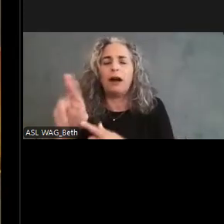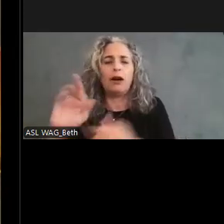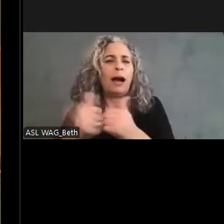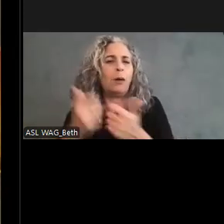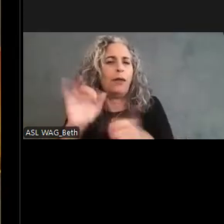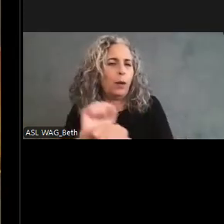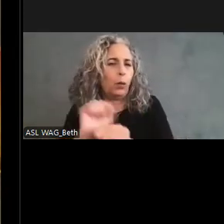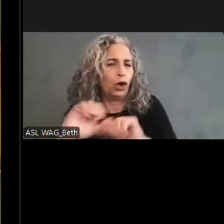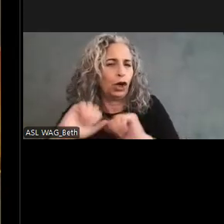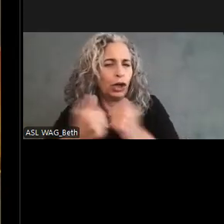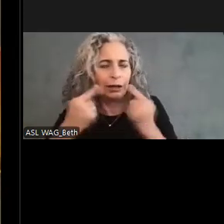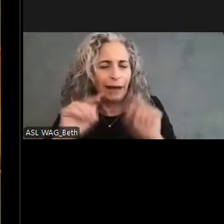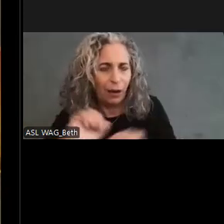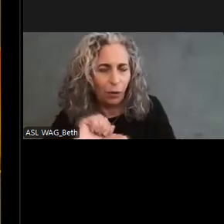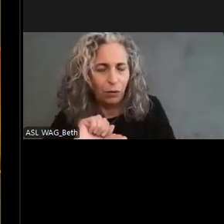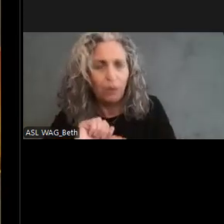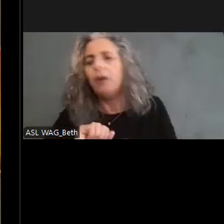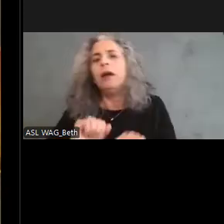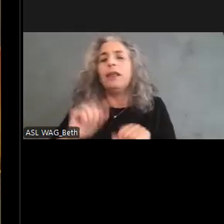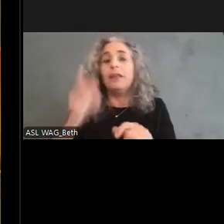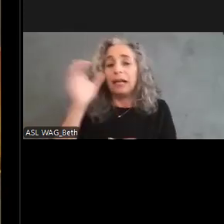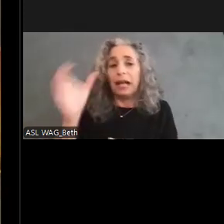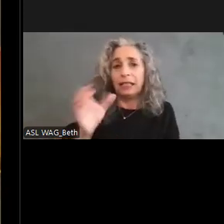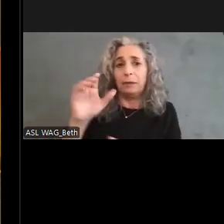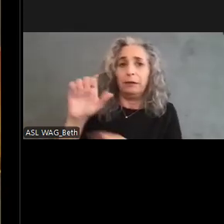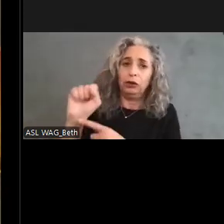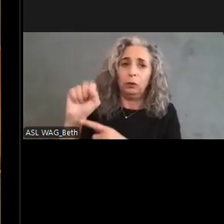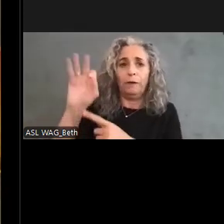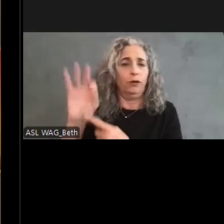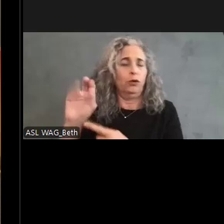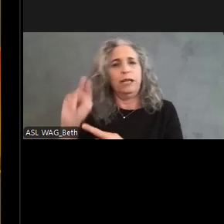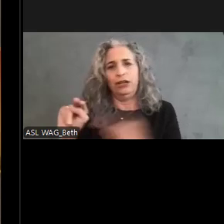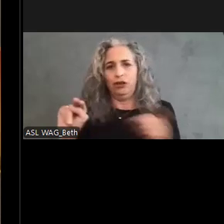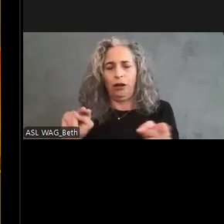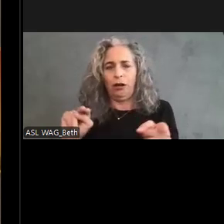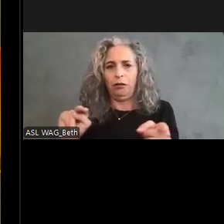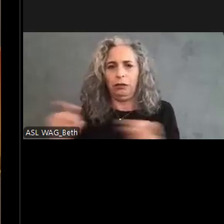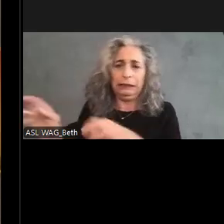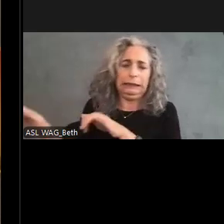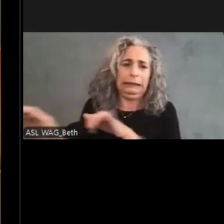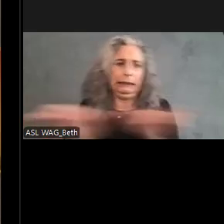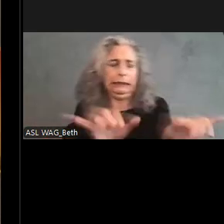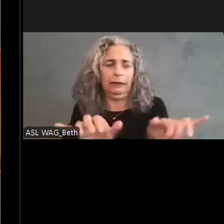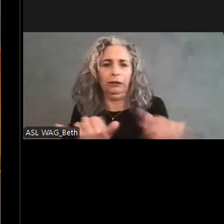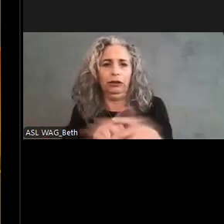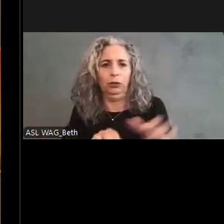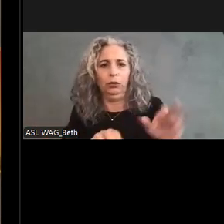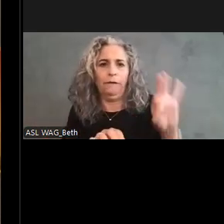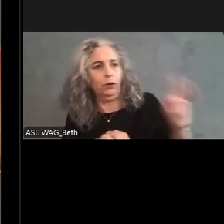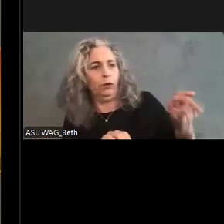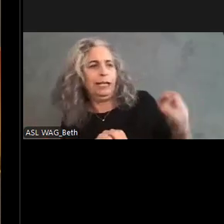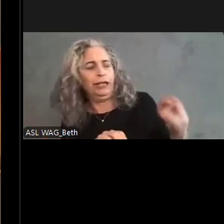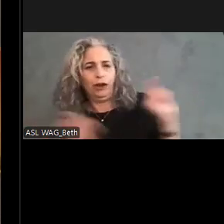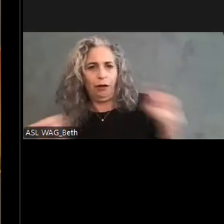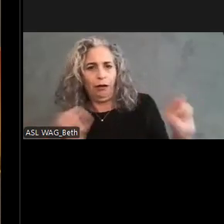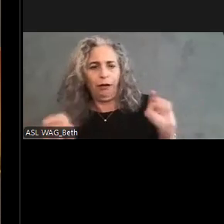that. The concept of Super Fruit Ninja is near identical to Fruit Ninja, of slicing fruit that